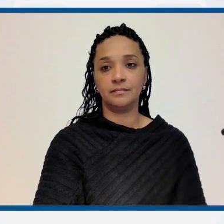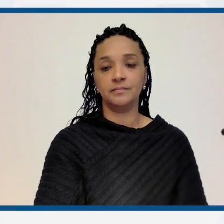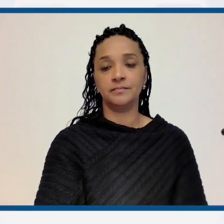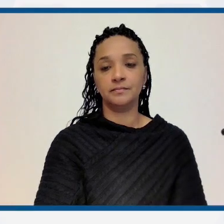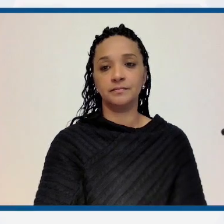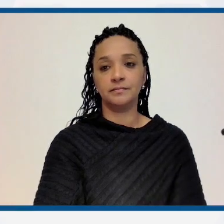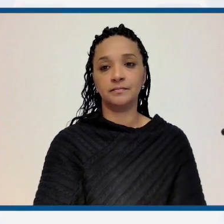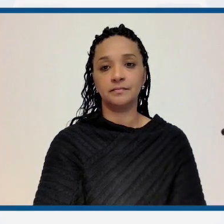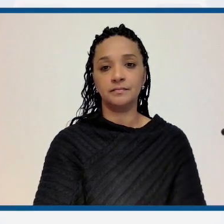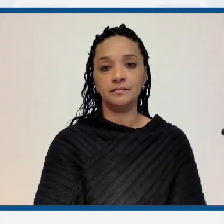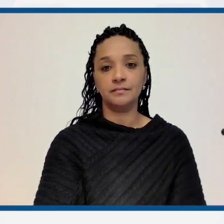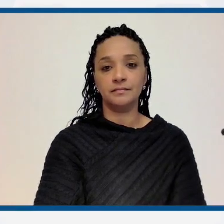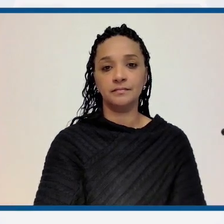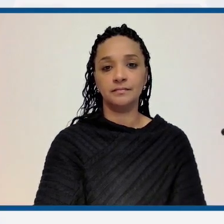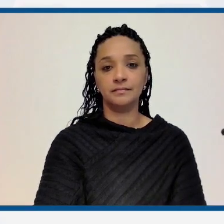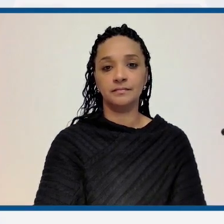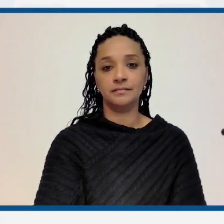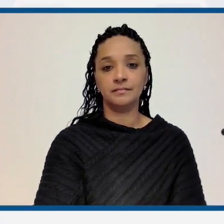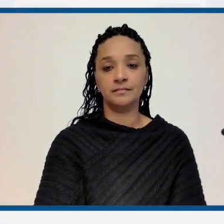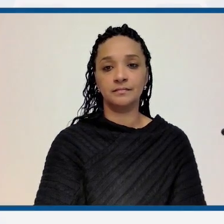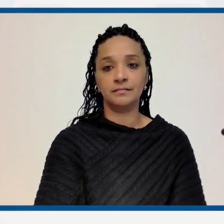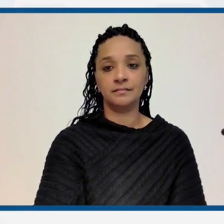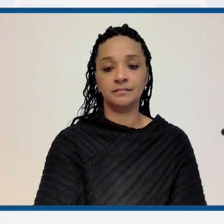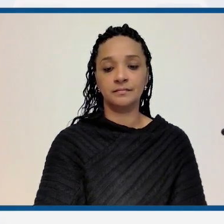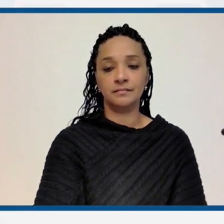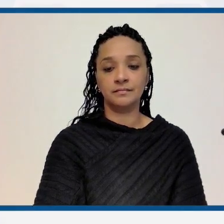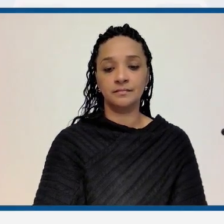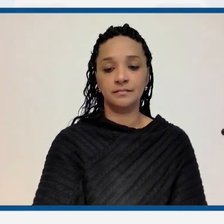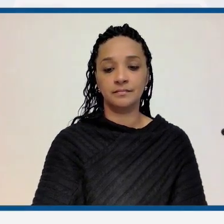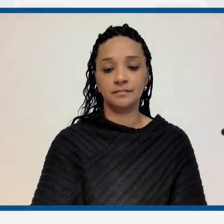we're doing, what we're seeing is that to be able